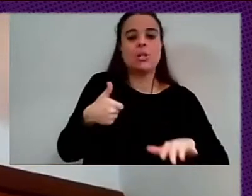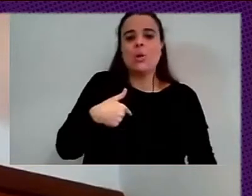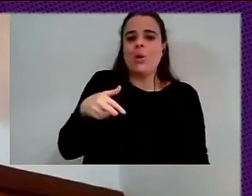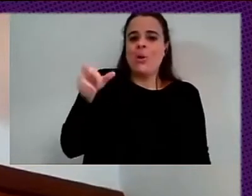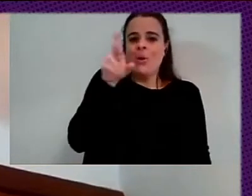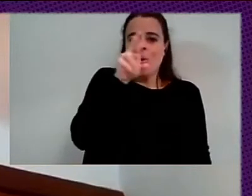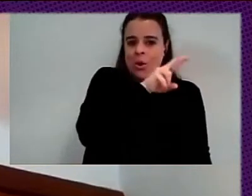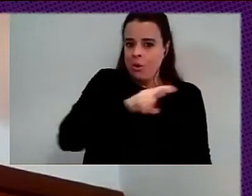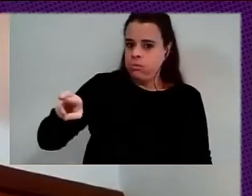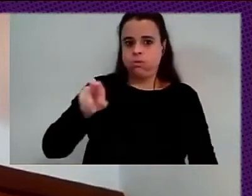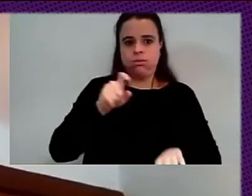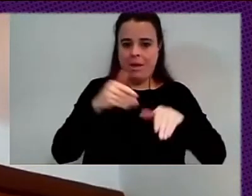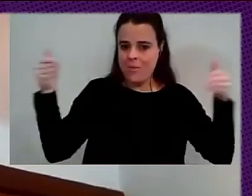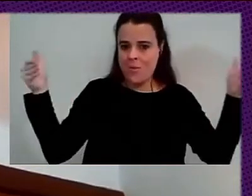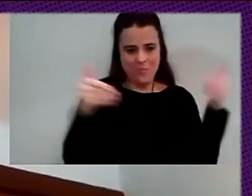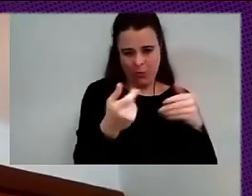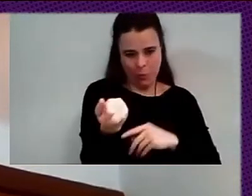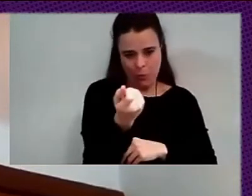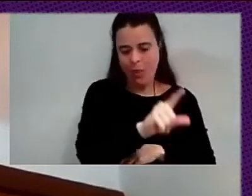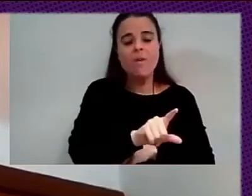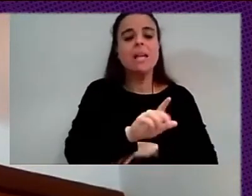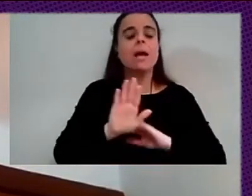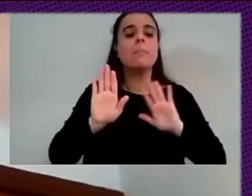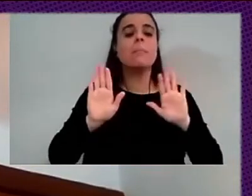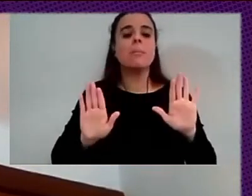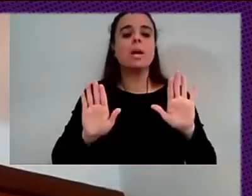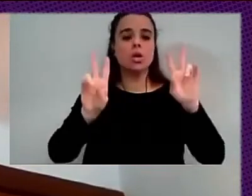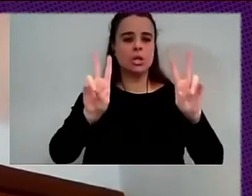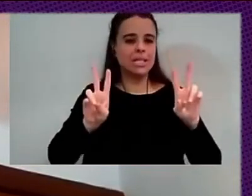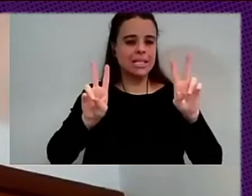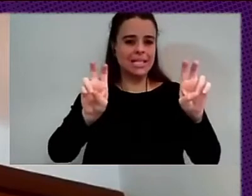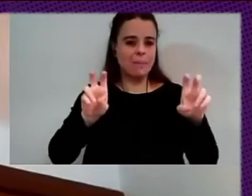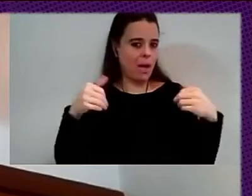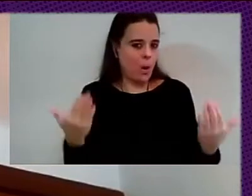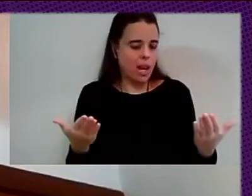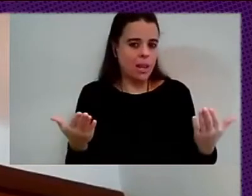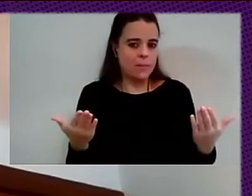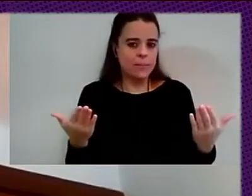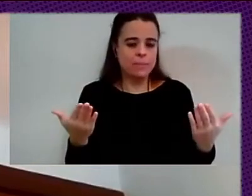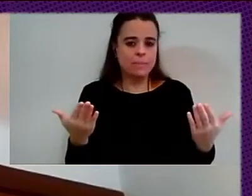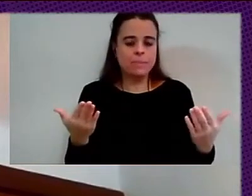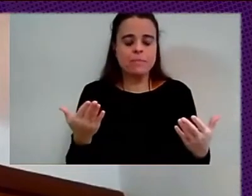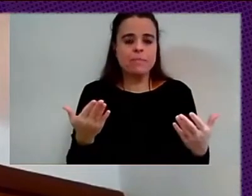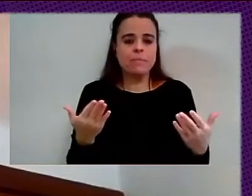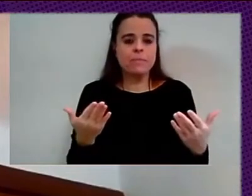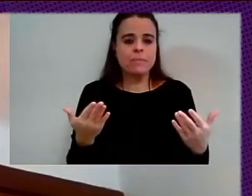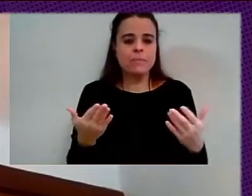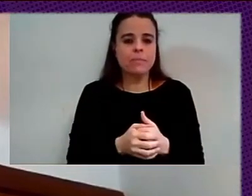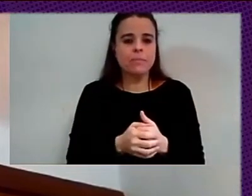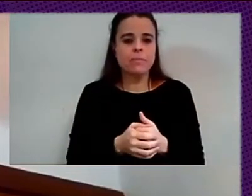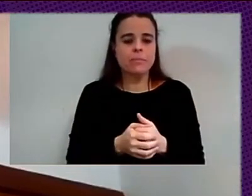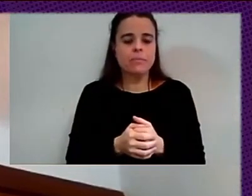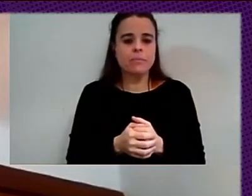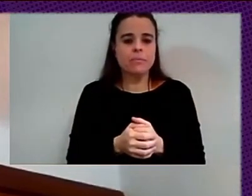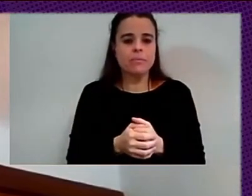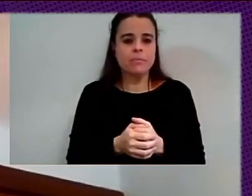there, under classic colonialism, you have an expansion of merchants, you have an expansion of the European